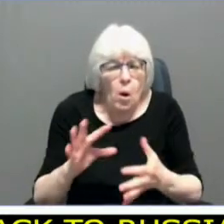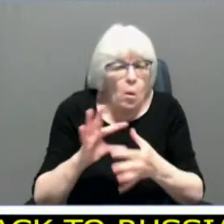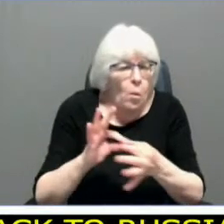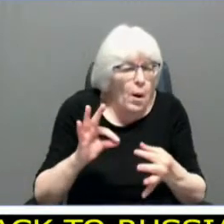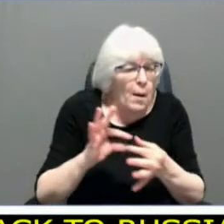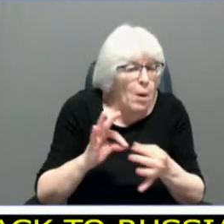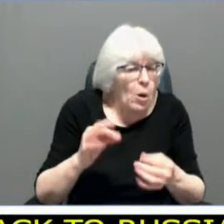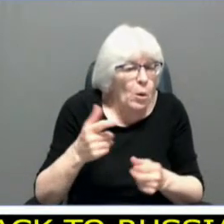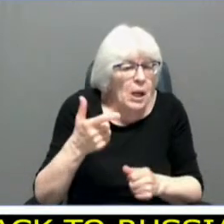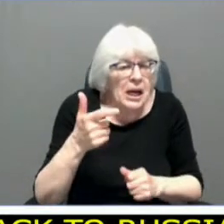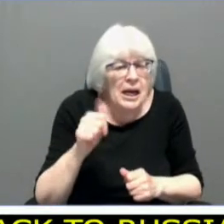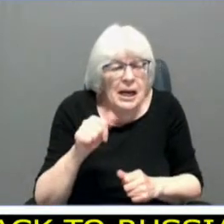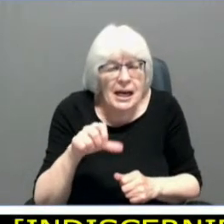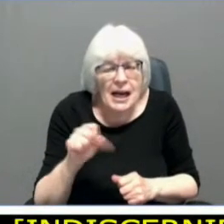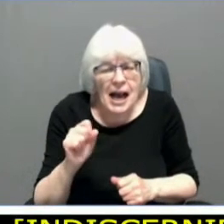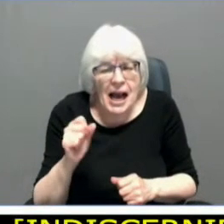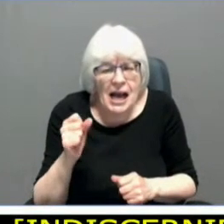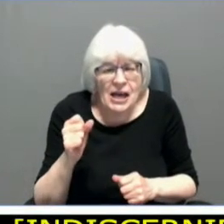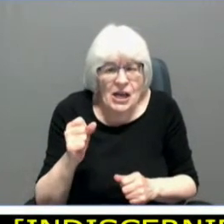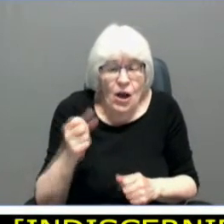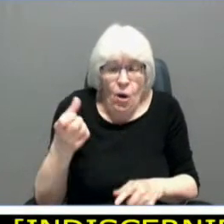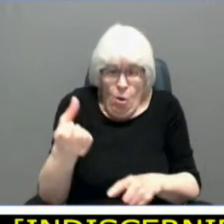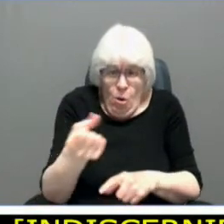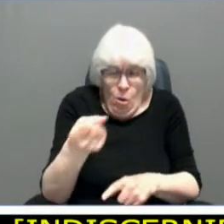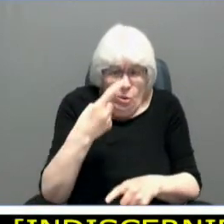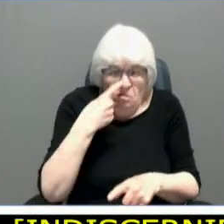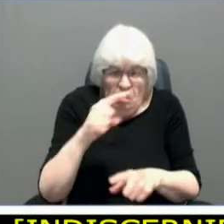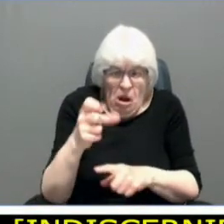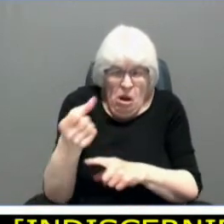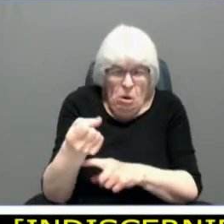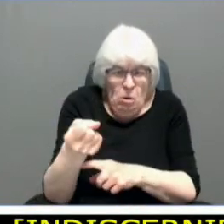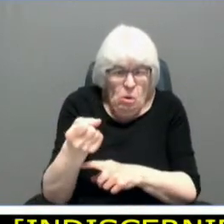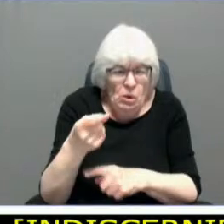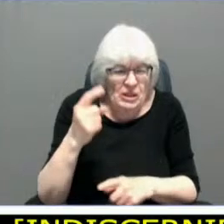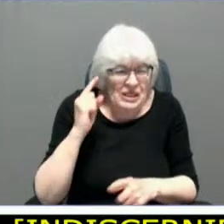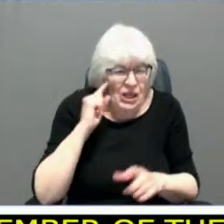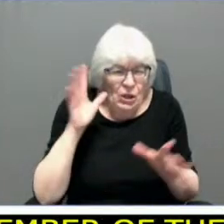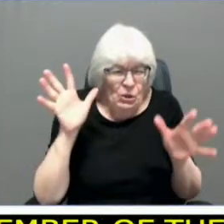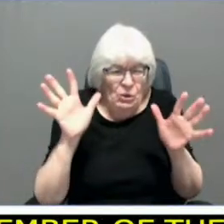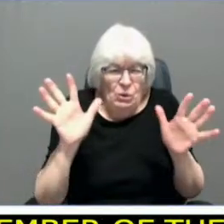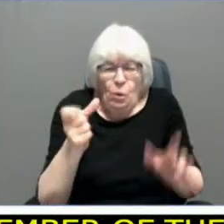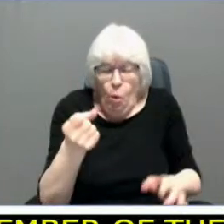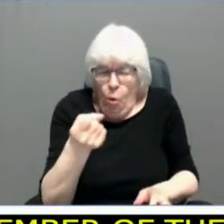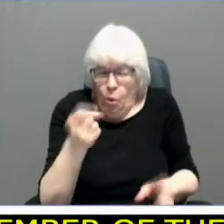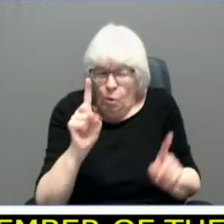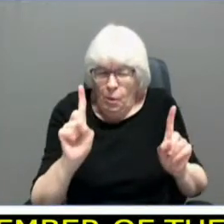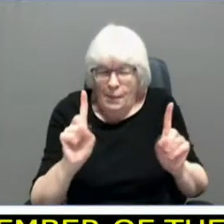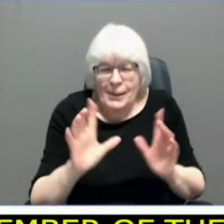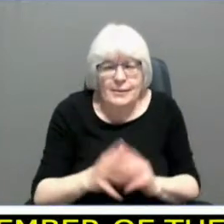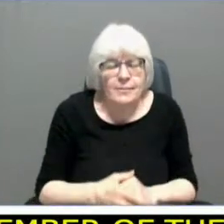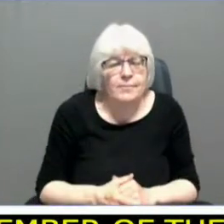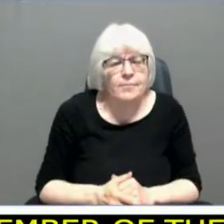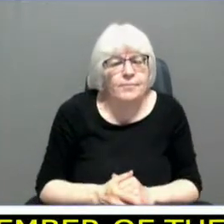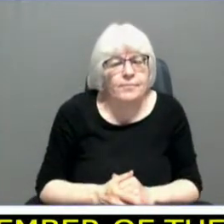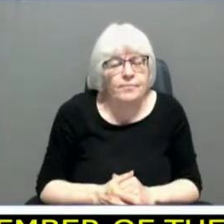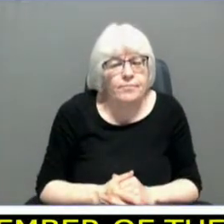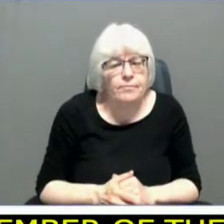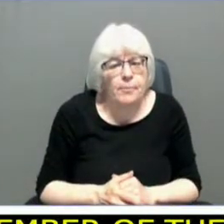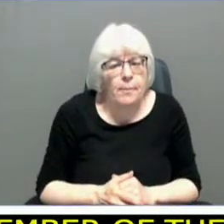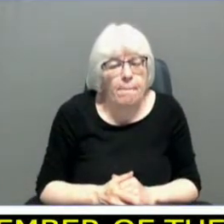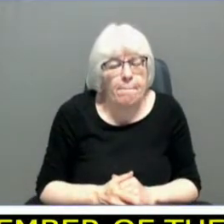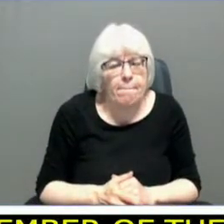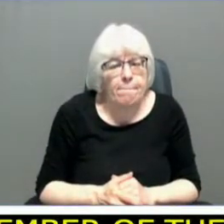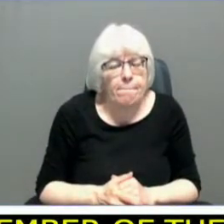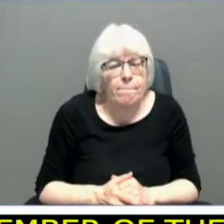control. Can we just wait until this is sorted out? It's incredibly distracting. There we go. Yeah. I try to avoid hearing myself. No problem. What about the price, the